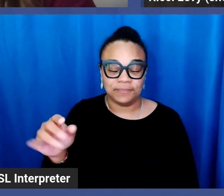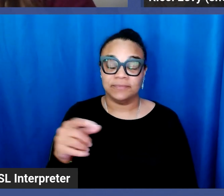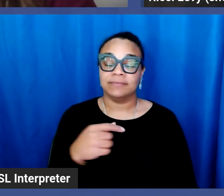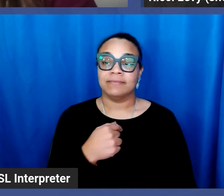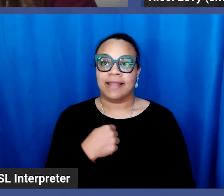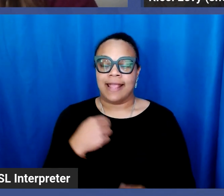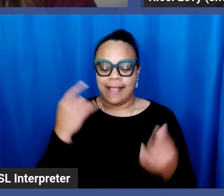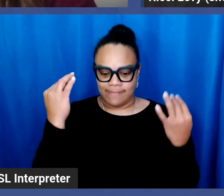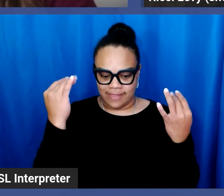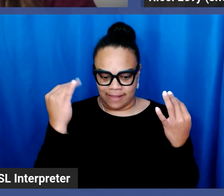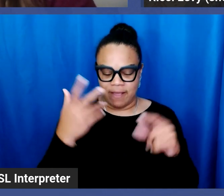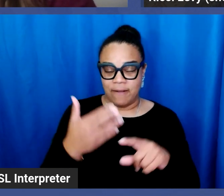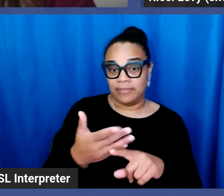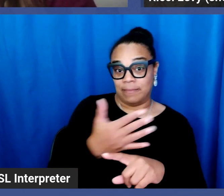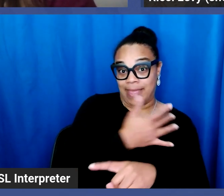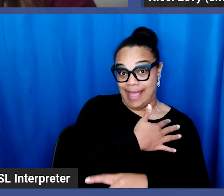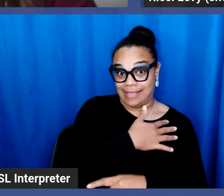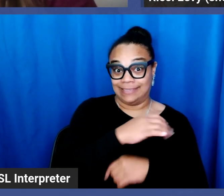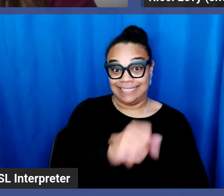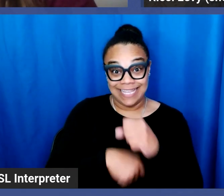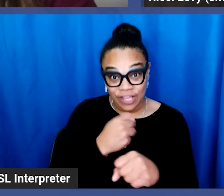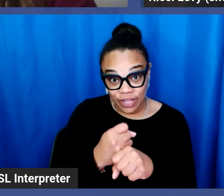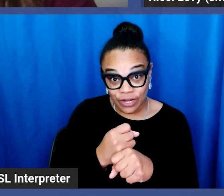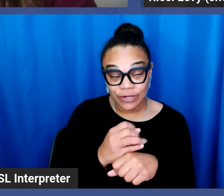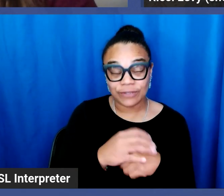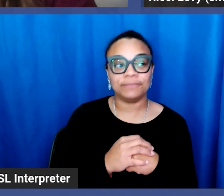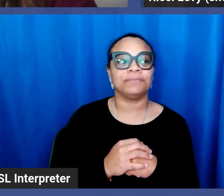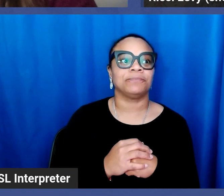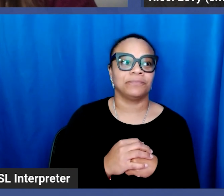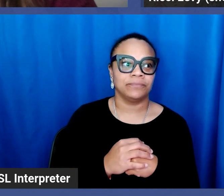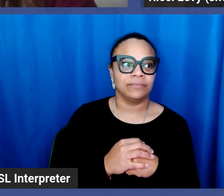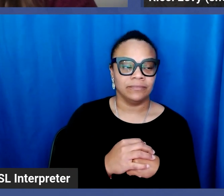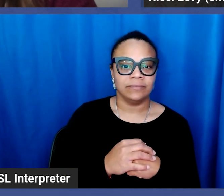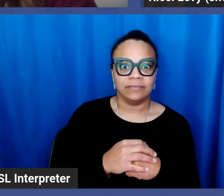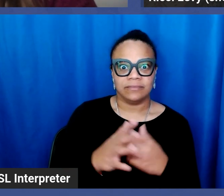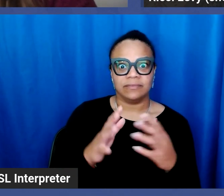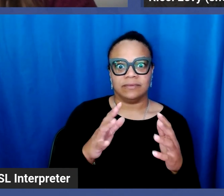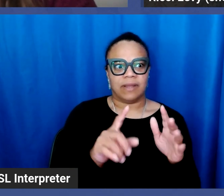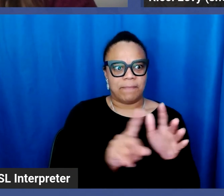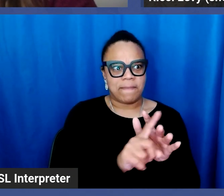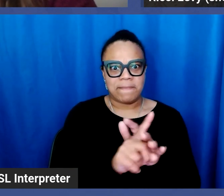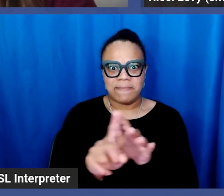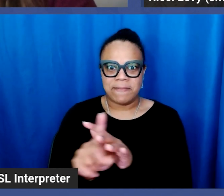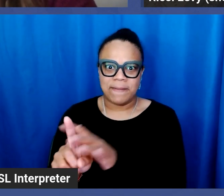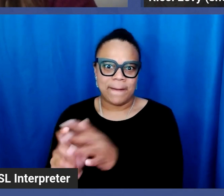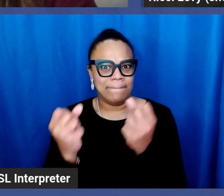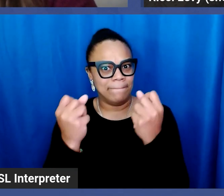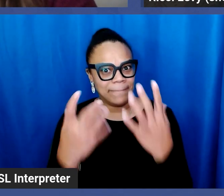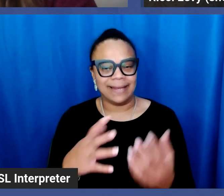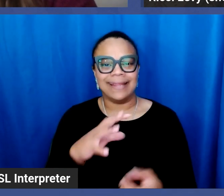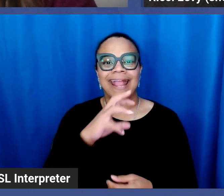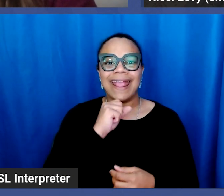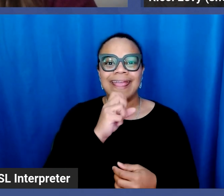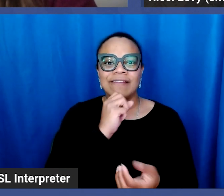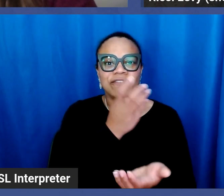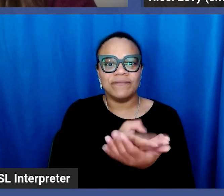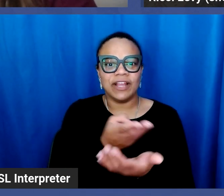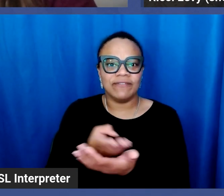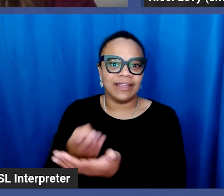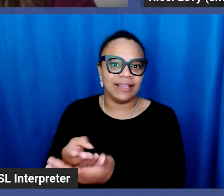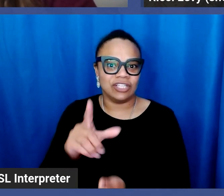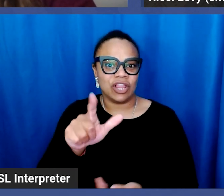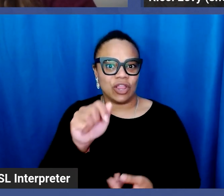year, the sweep of age verification laws across the country. I'm